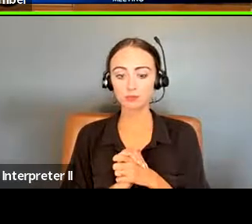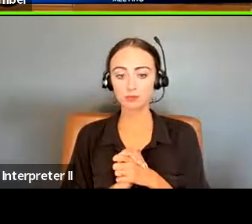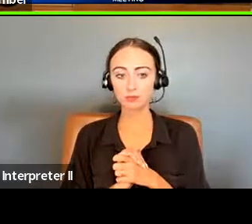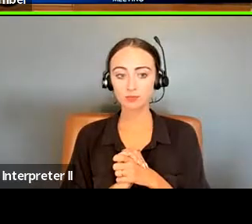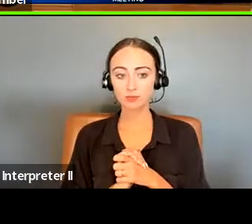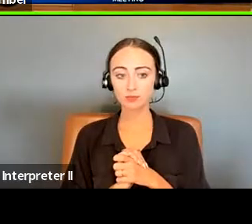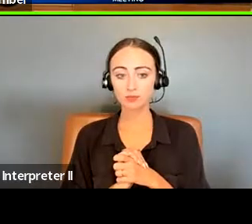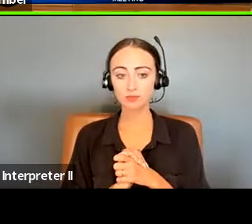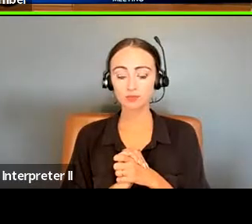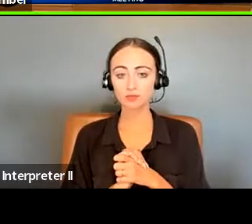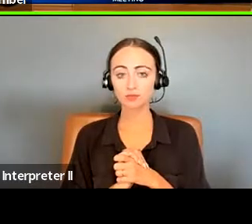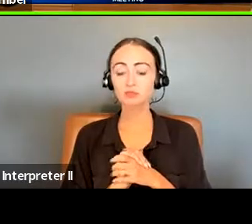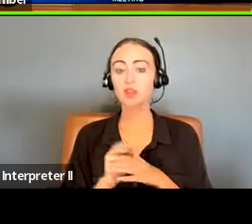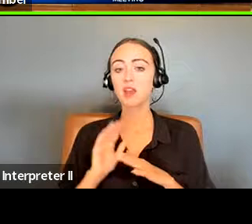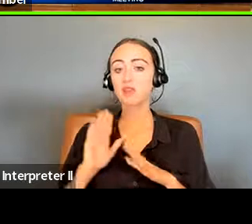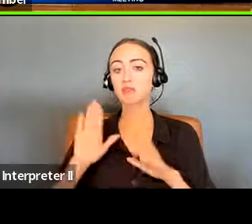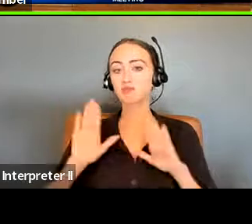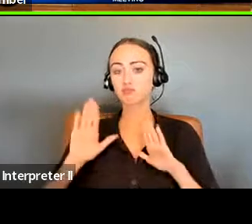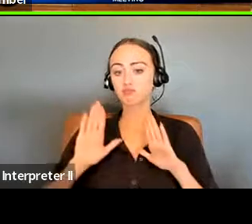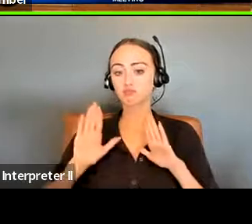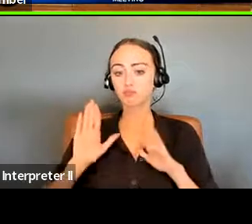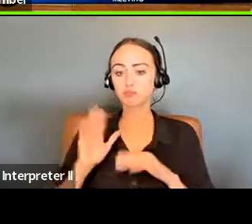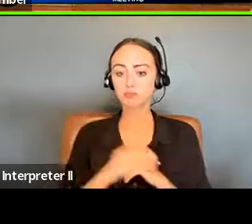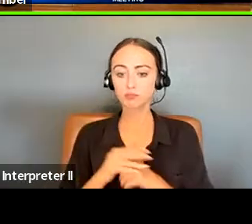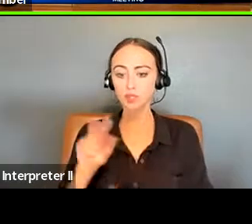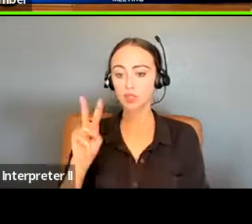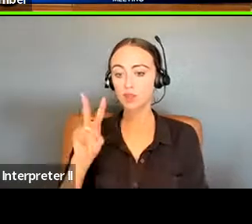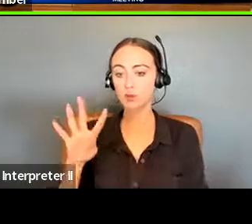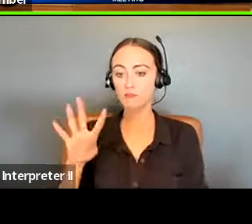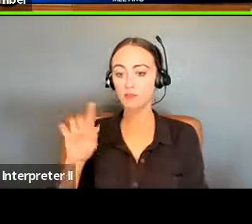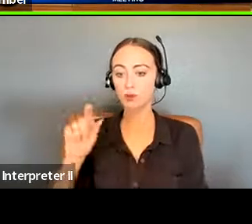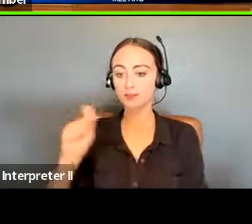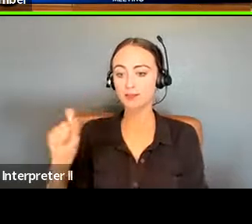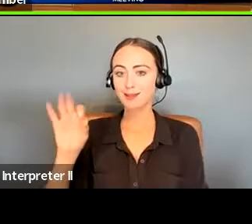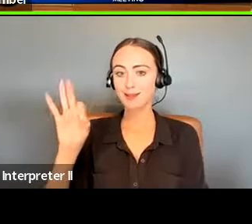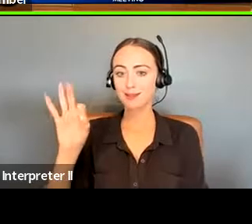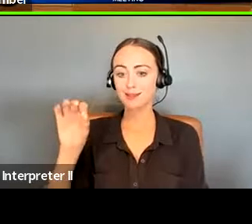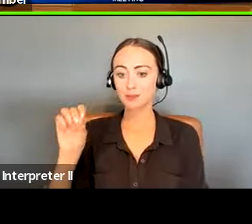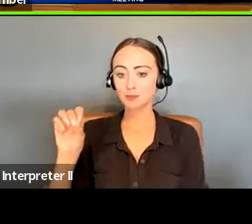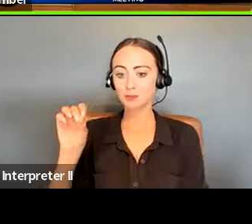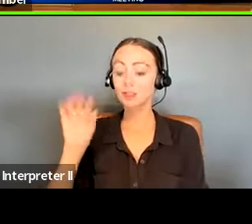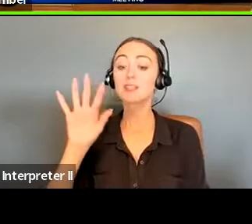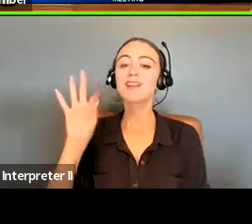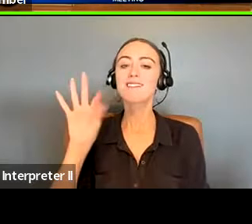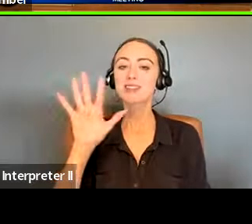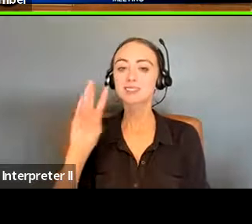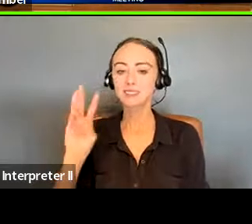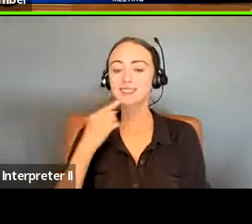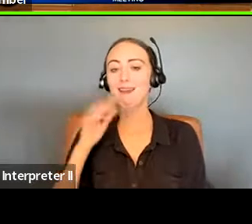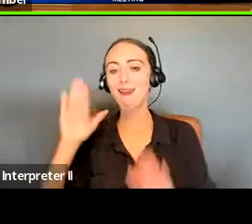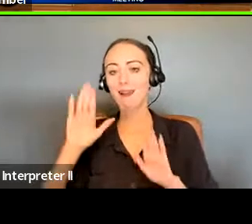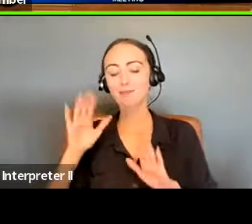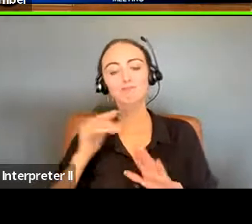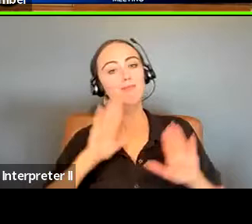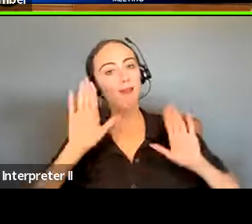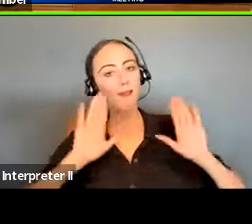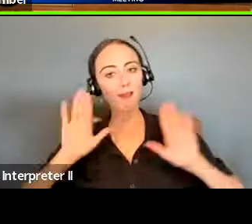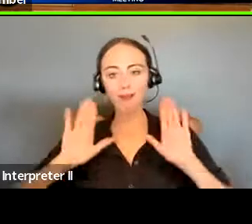By a voice vote on Bill 24-956, all those in favor say aye. Aye.